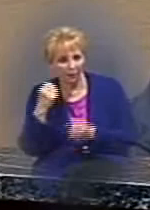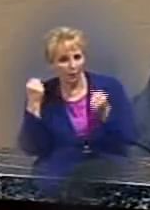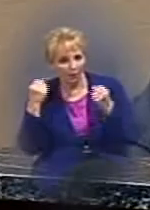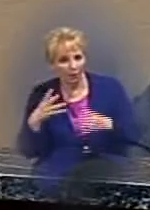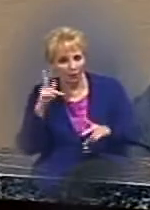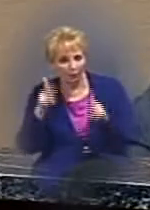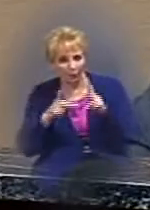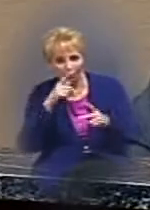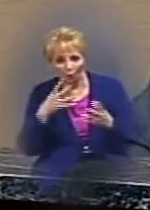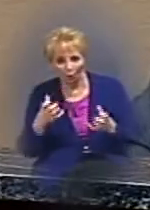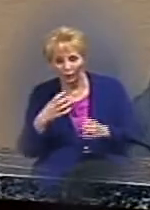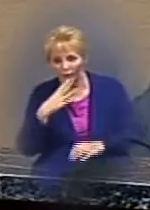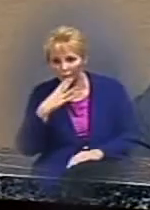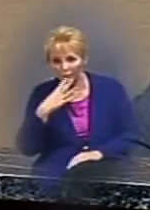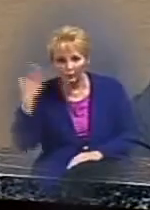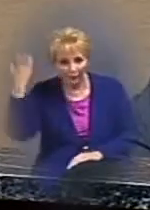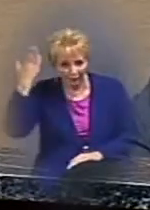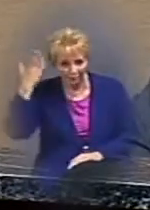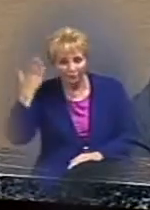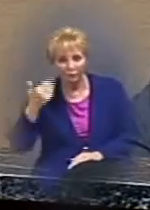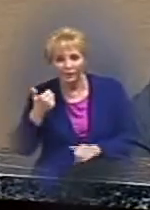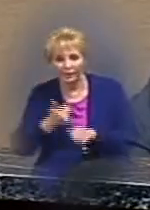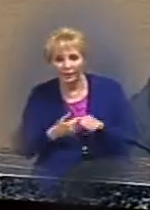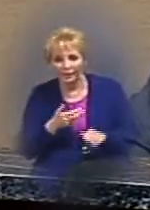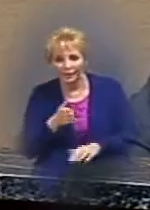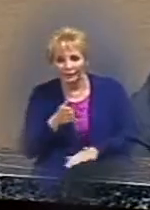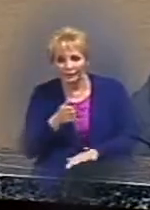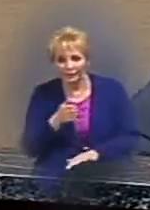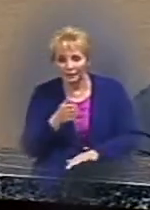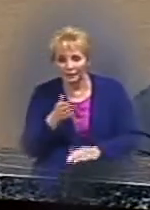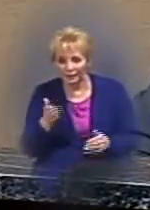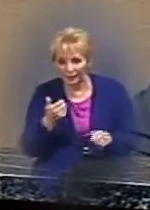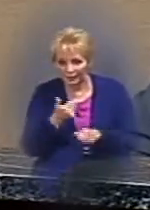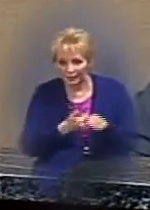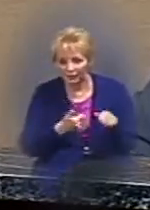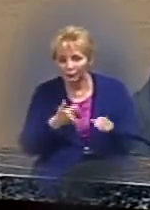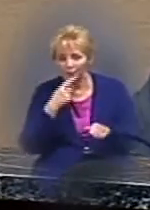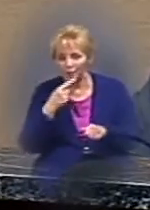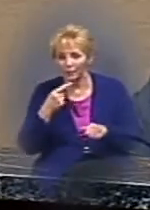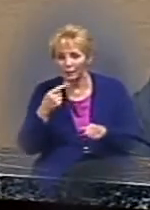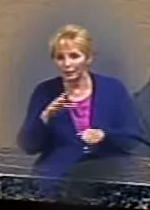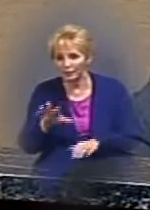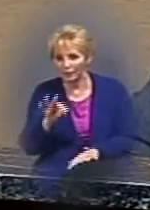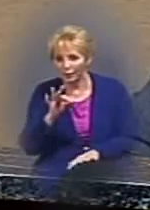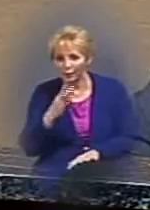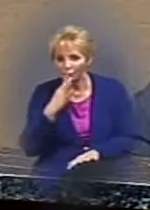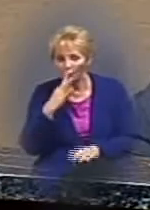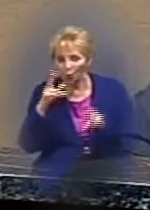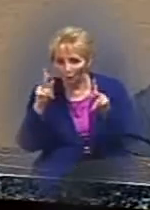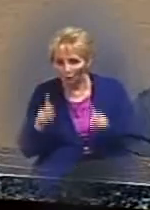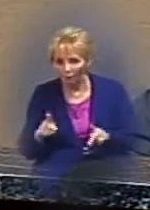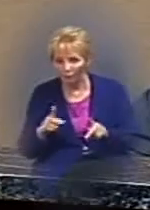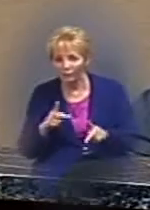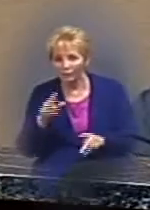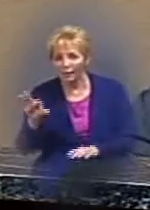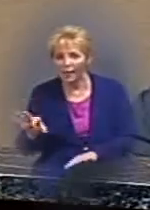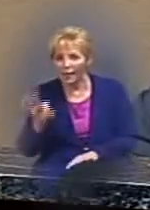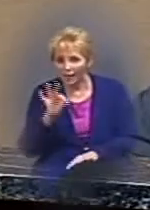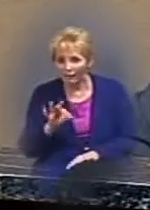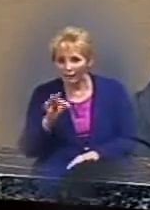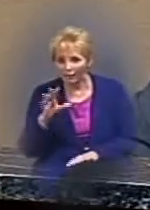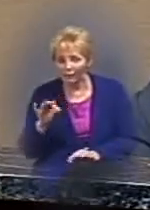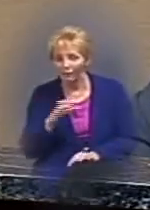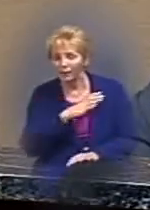multiple people who want to speak or are interested, each side would be encouraged to designate spokespersons who would be allocated, if council